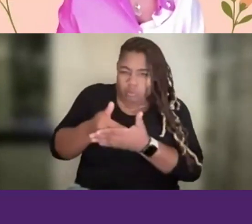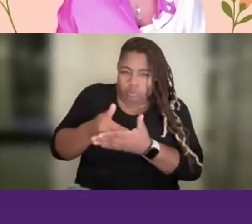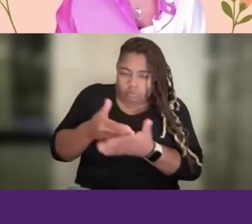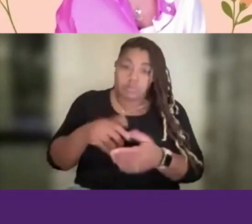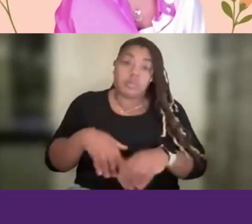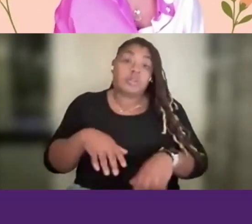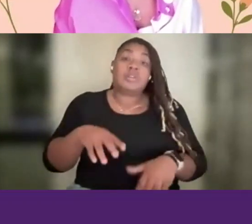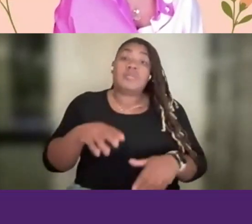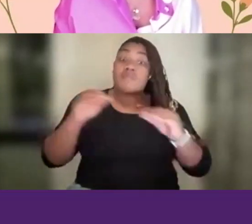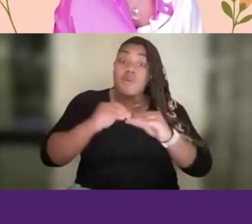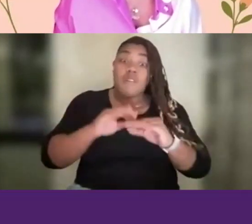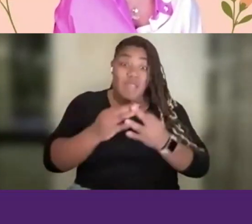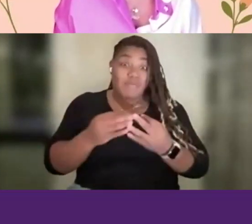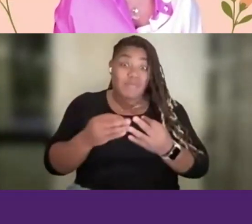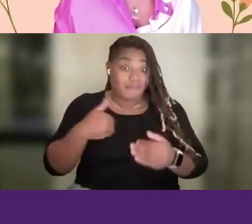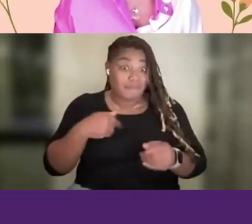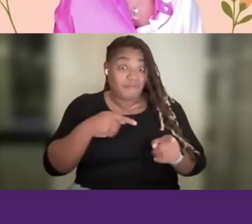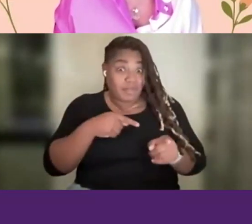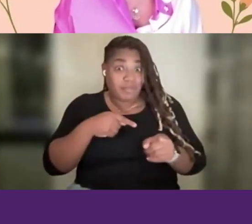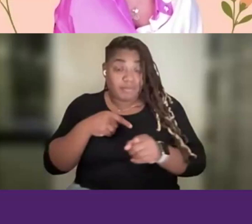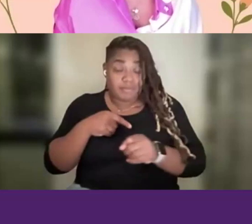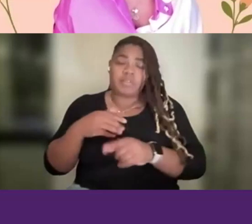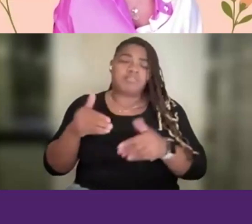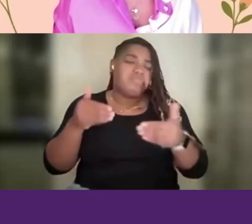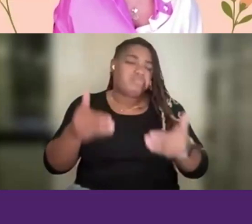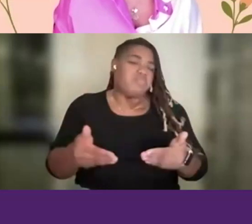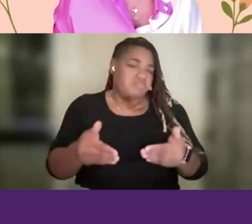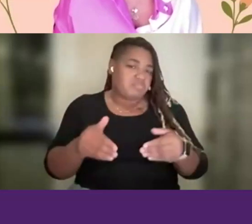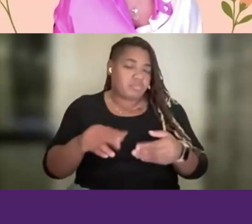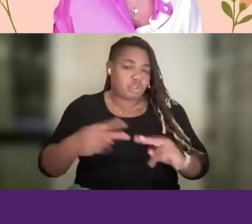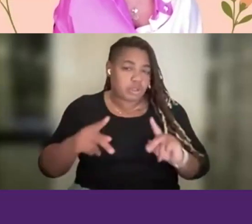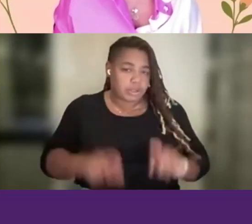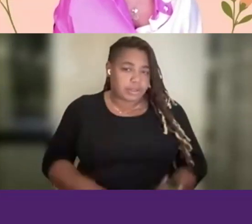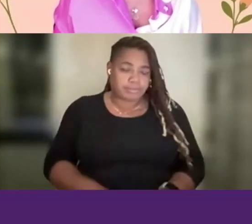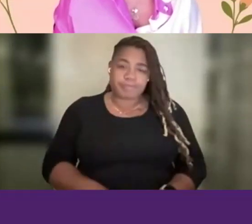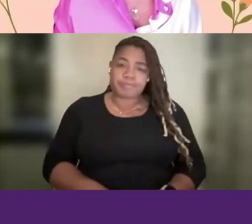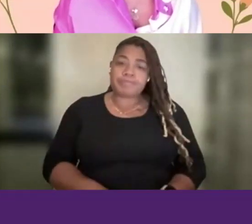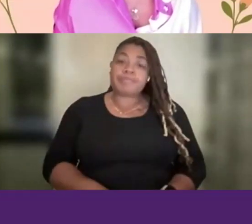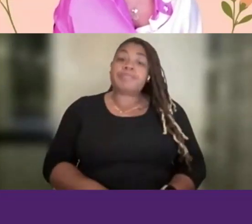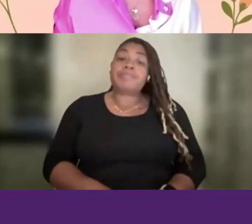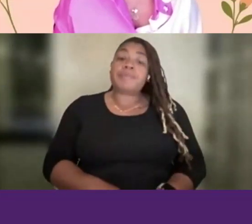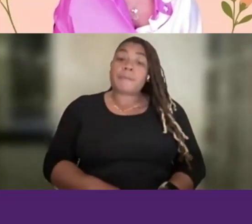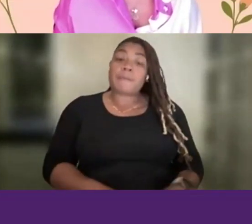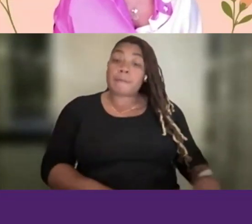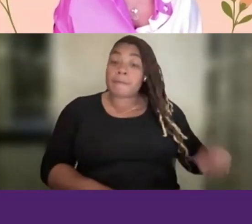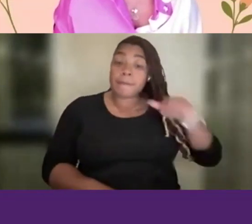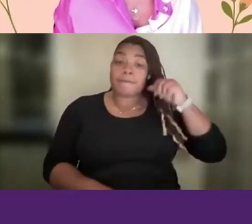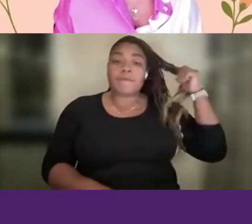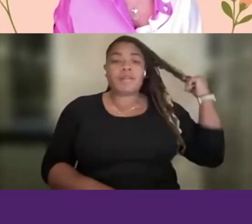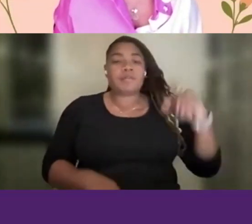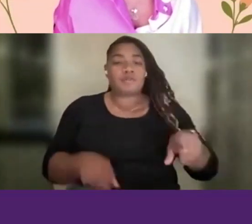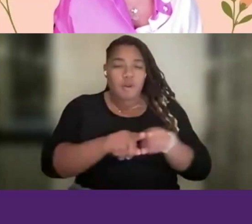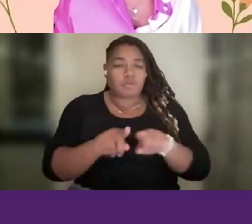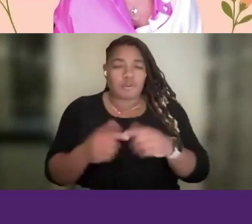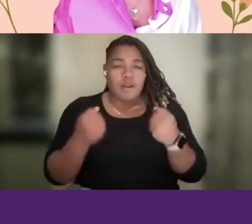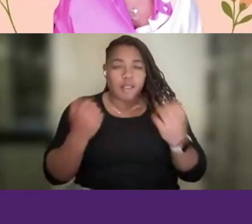have, the good idea that it is to go get genetic testing. You know, there's also lots of genetic tests to